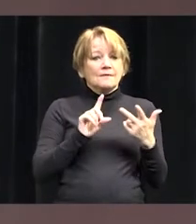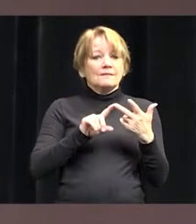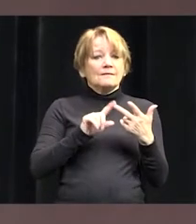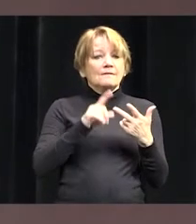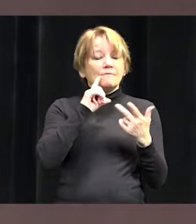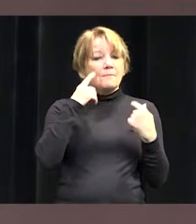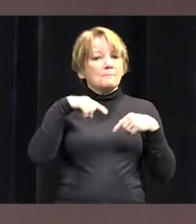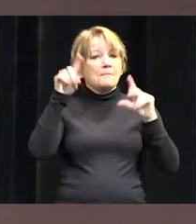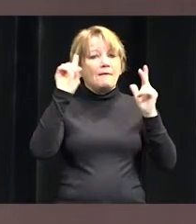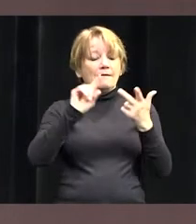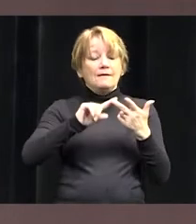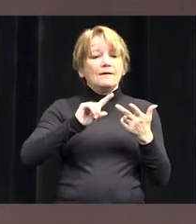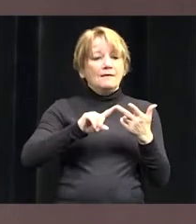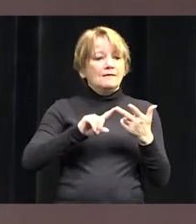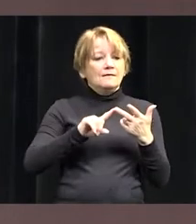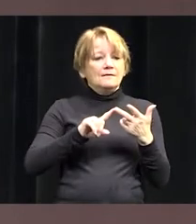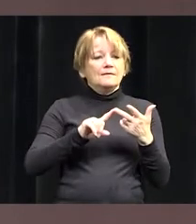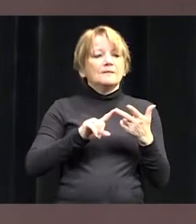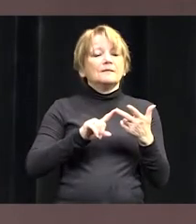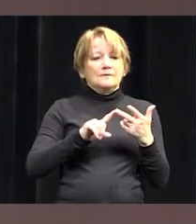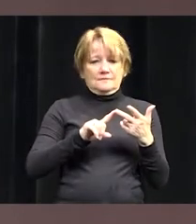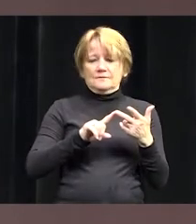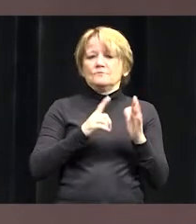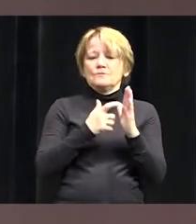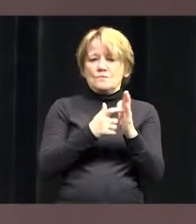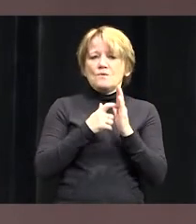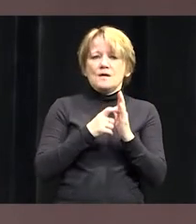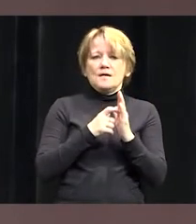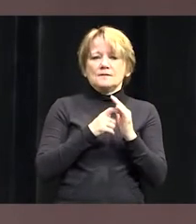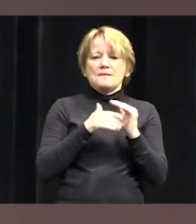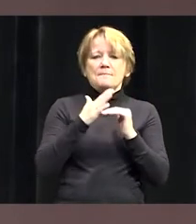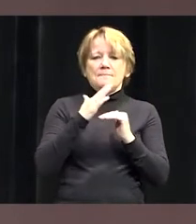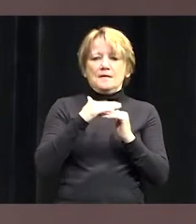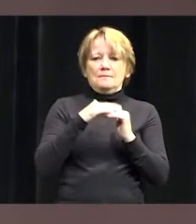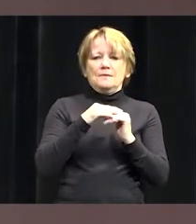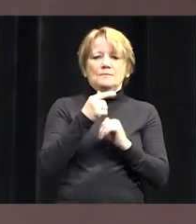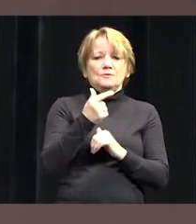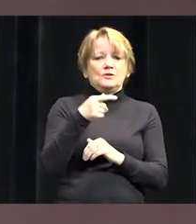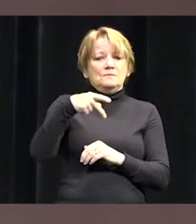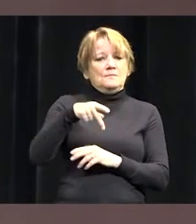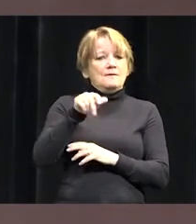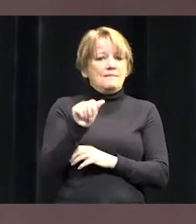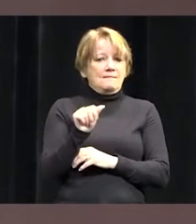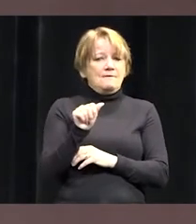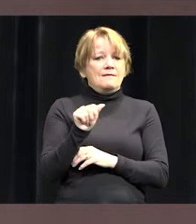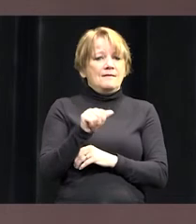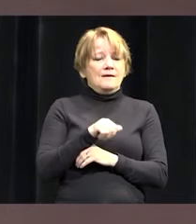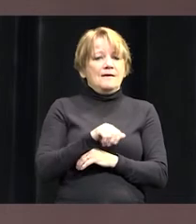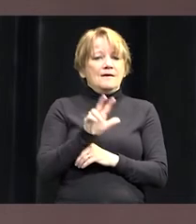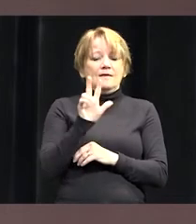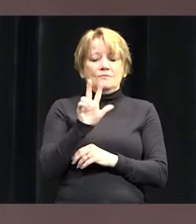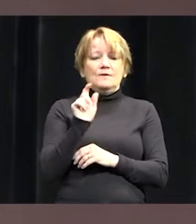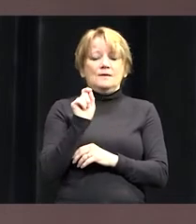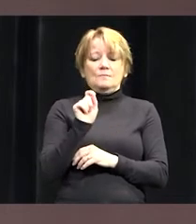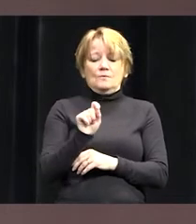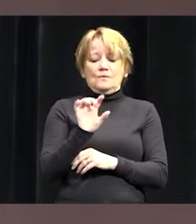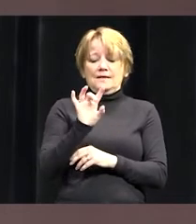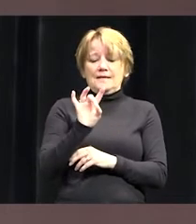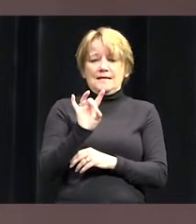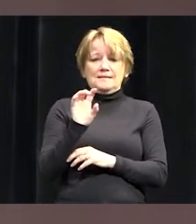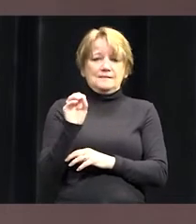to achieve summa laude requires a minimum grade point average